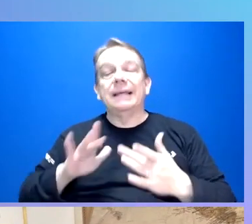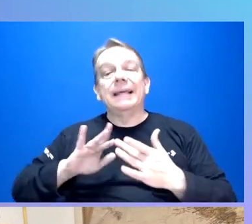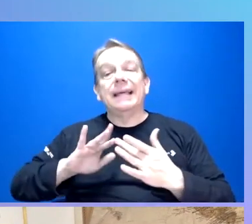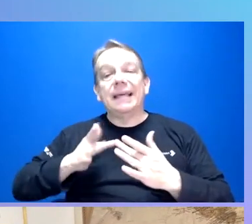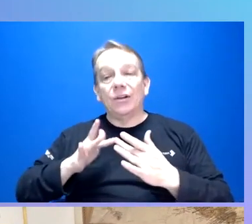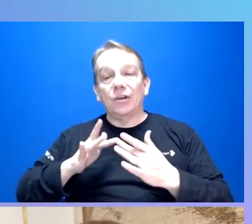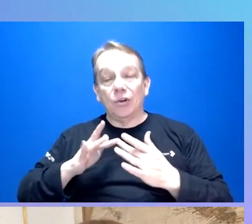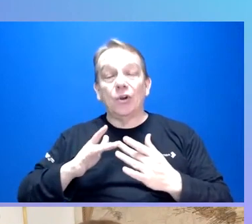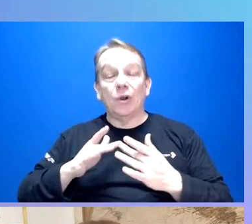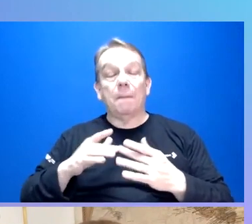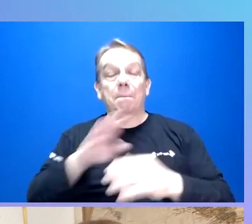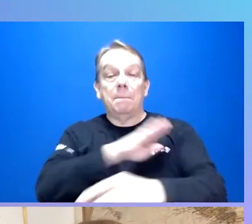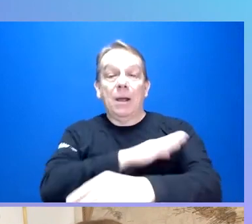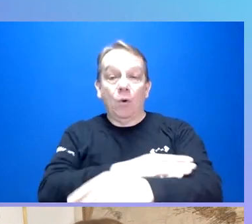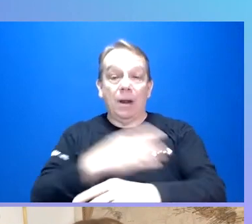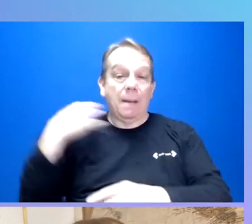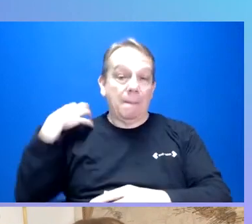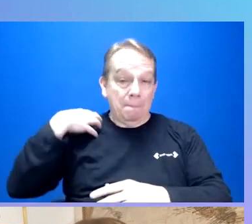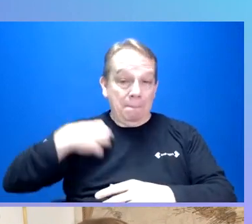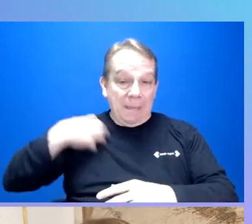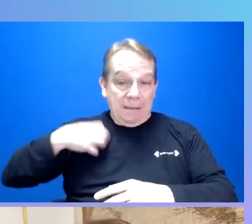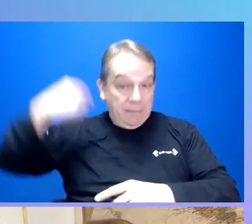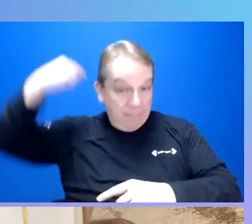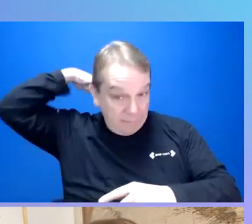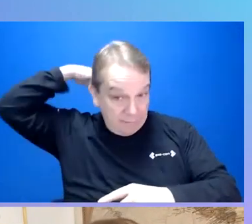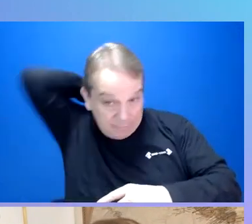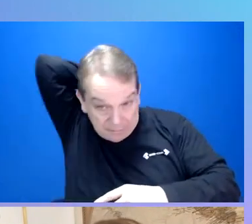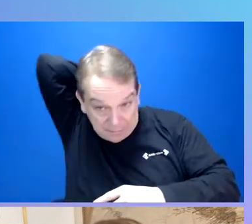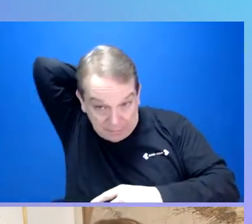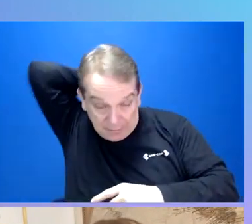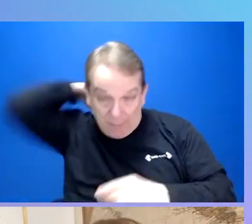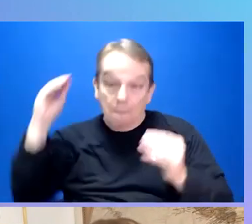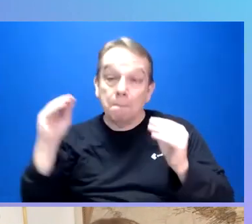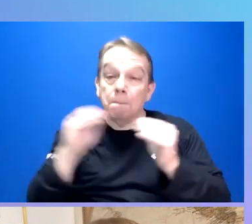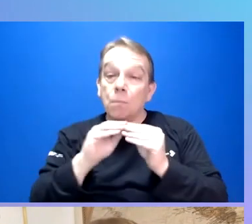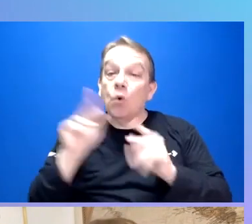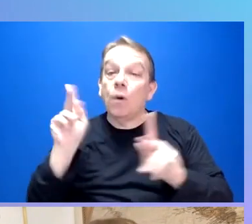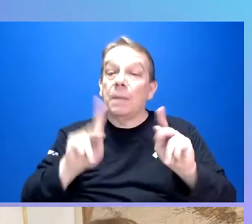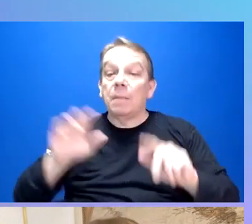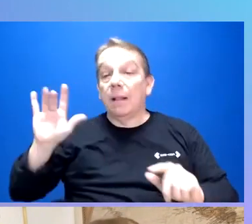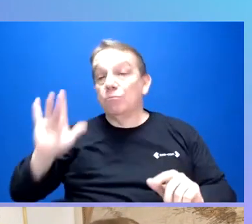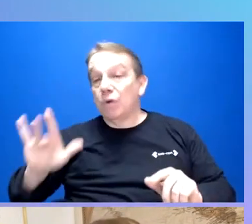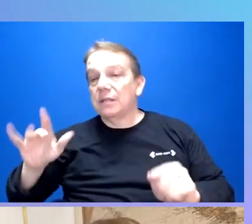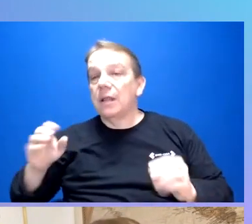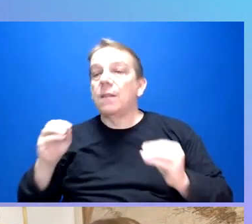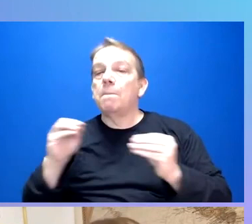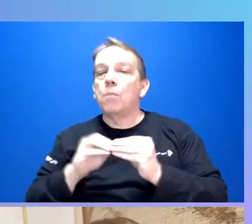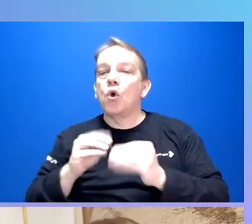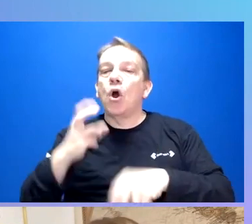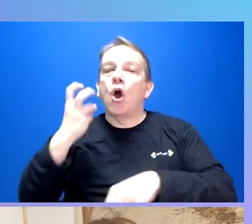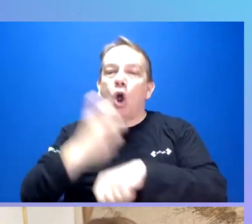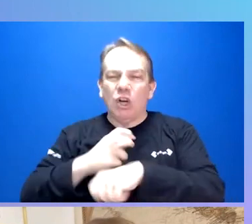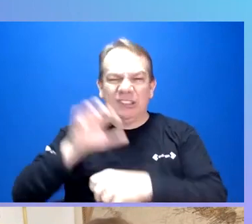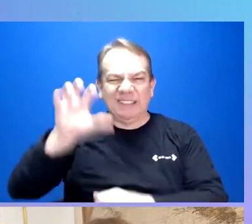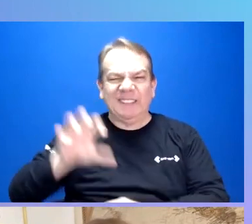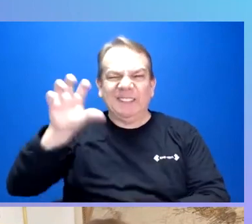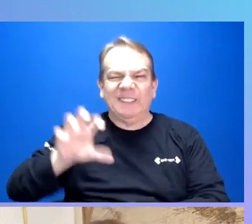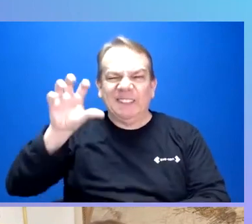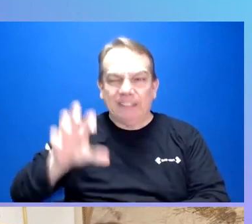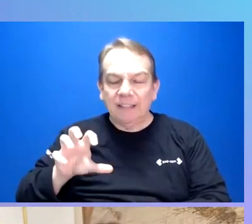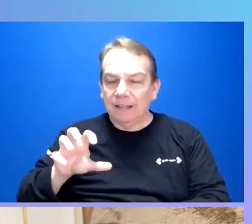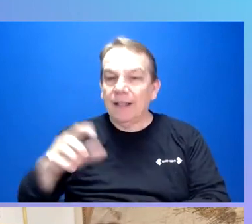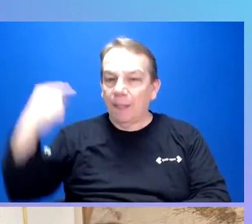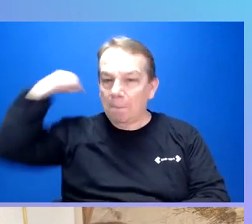back scratcher powered by a mobile app that the more people who pressed a button, the harder it would scratch the wearer's back.